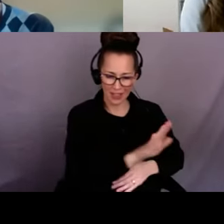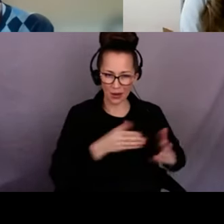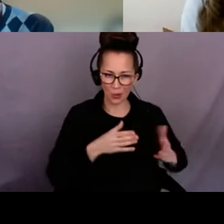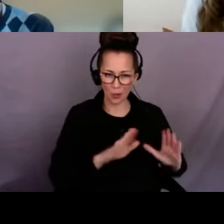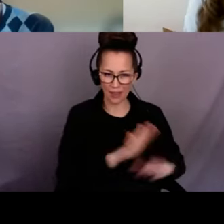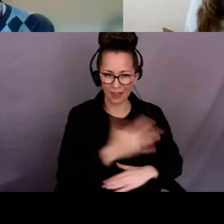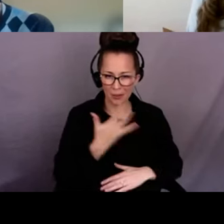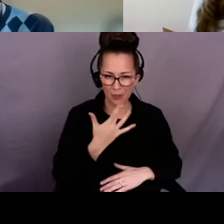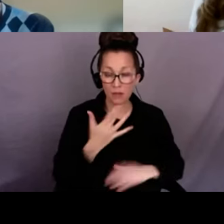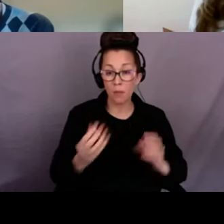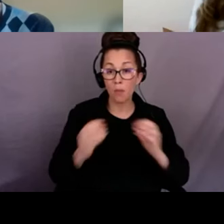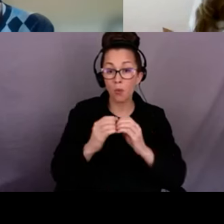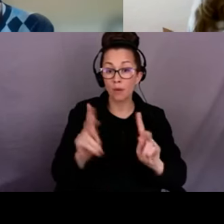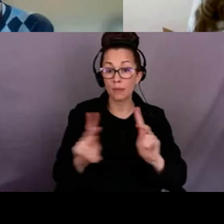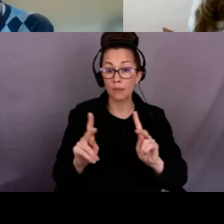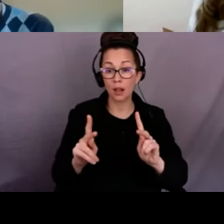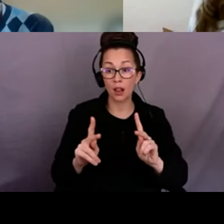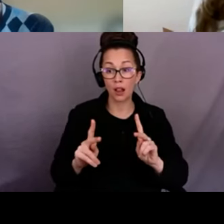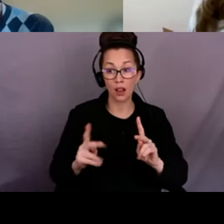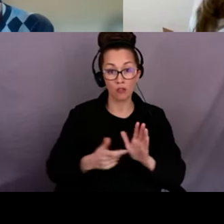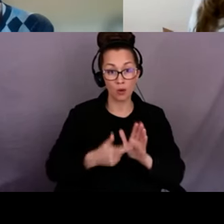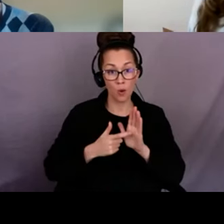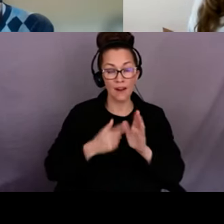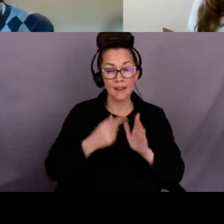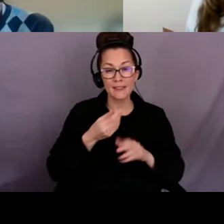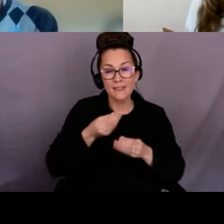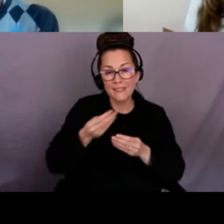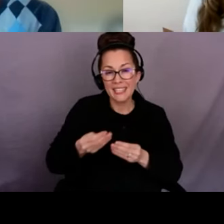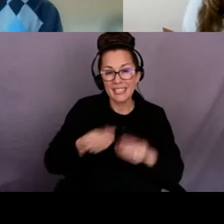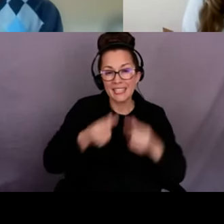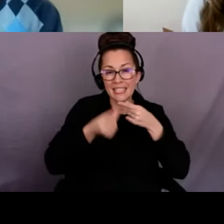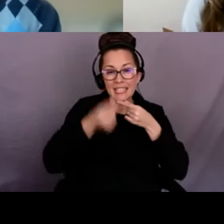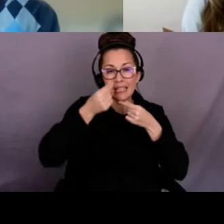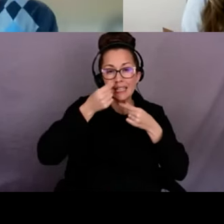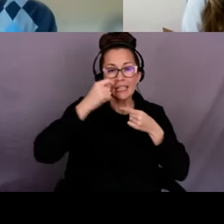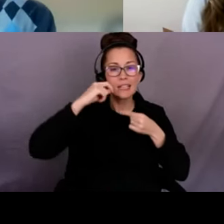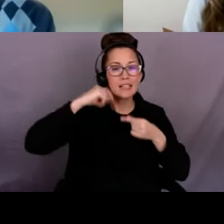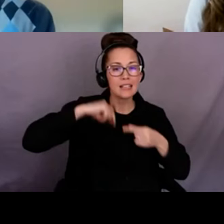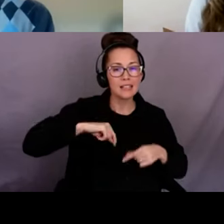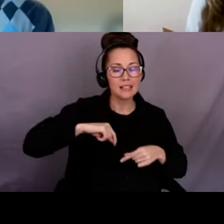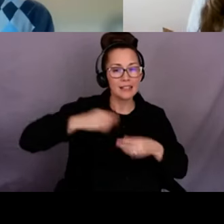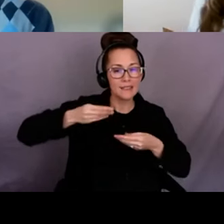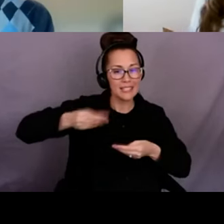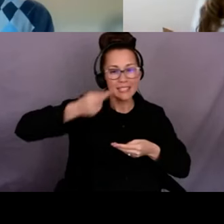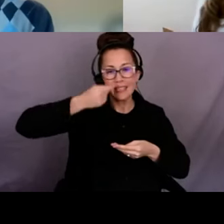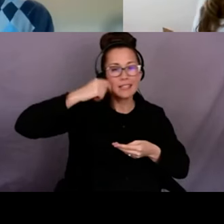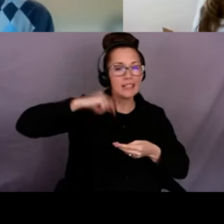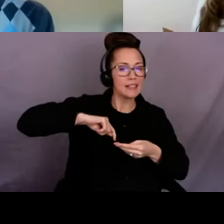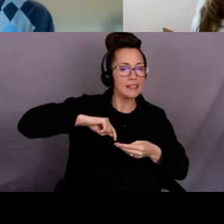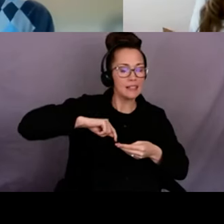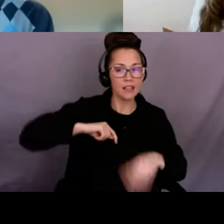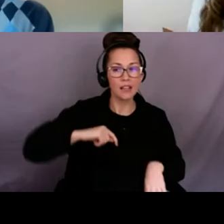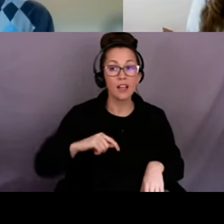and more people who have required feeding tubes. When asked about doing speech therapy in a way that will help